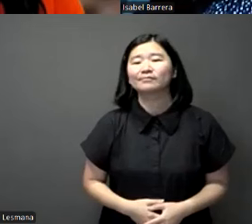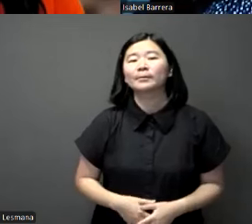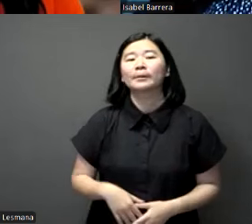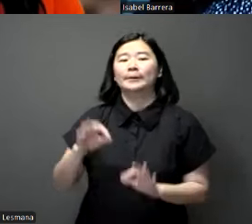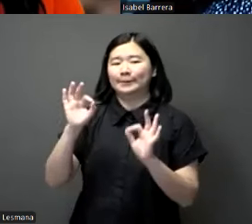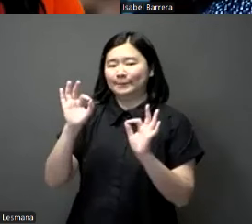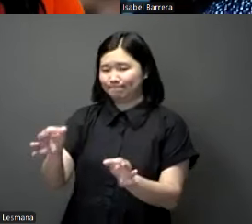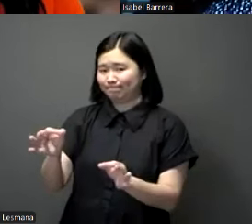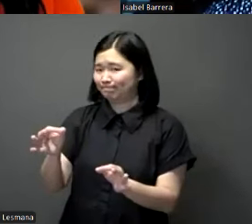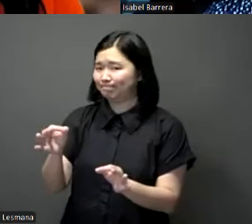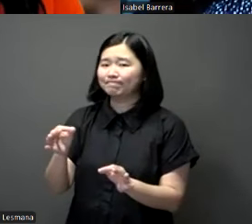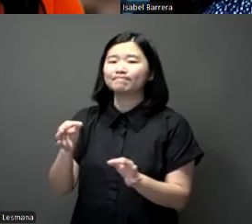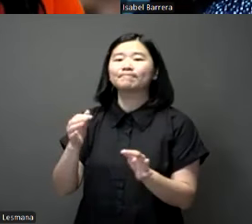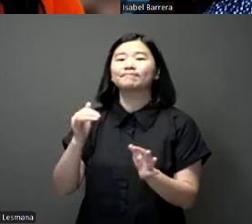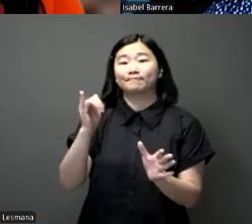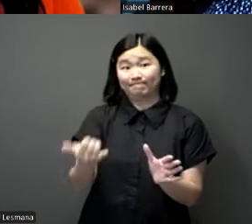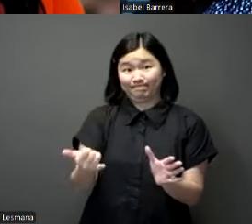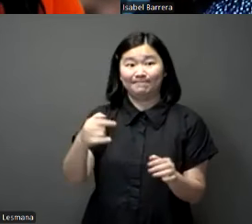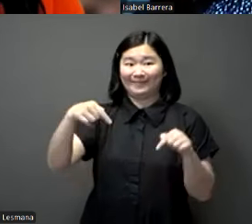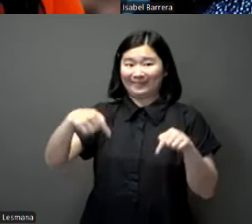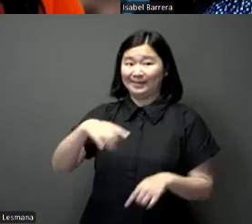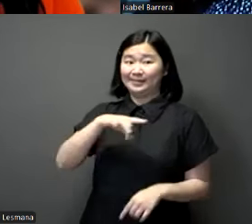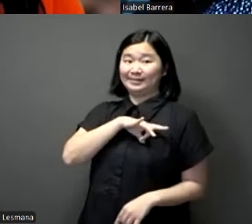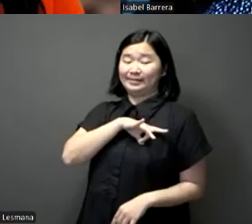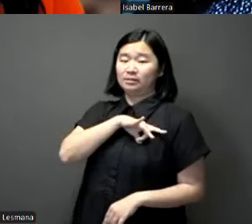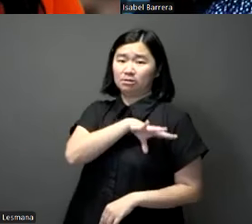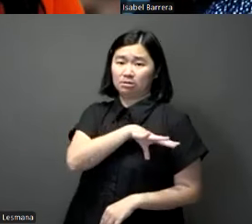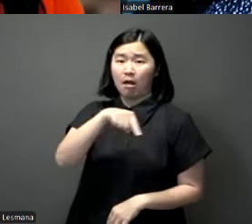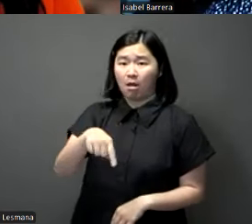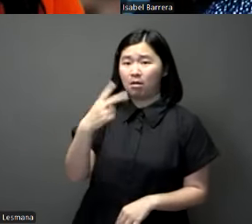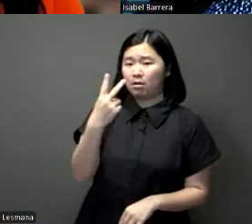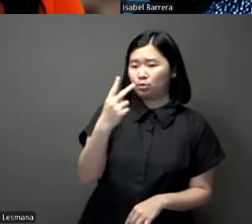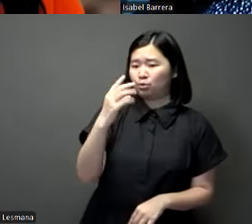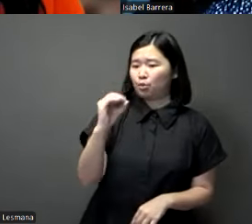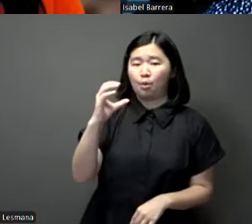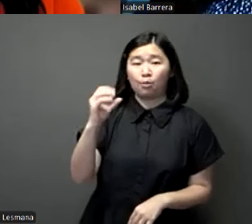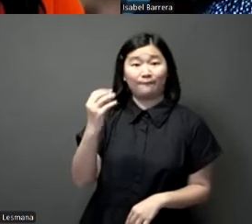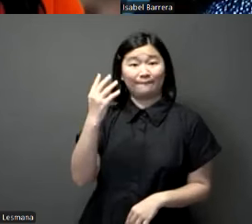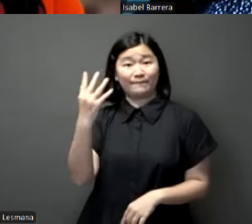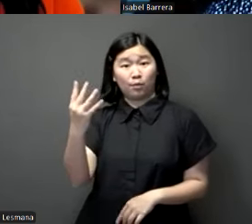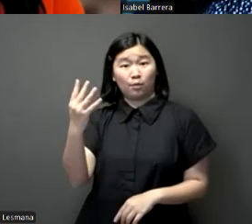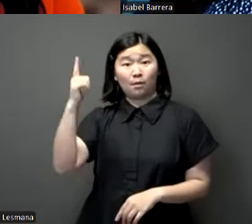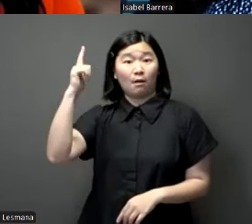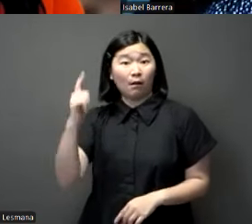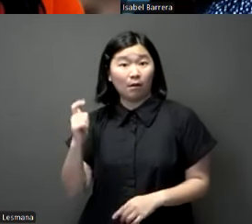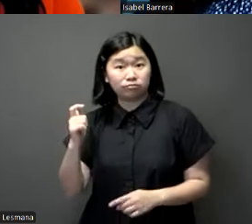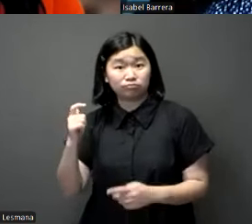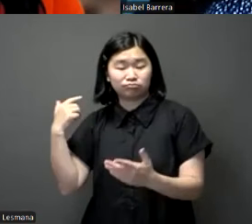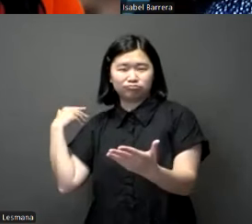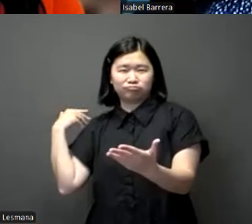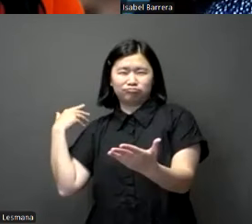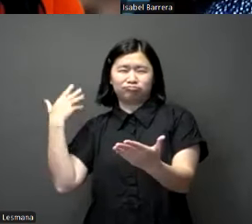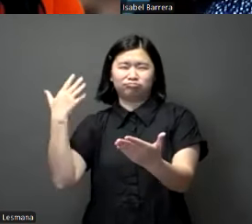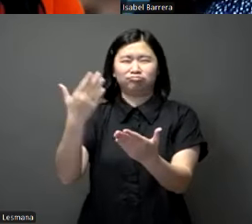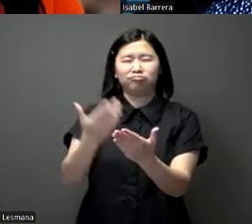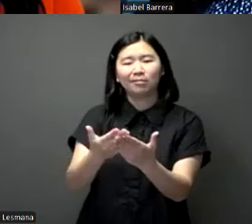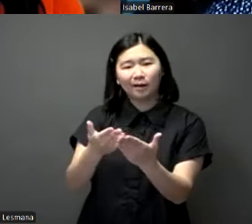means that there is, by law, a specific interventions for the screening,